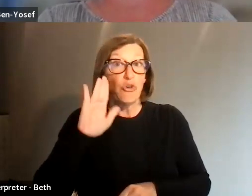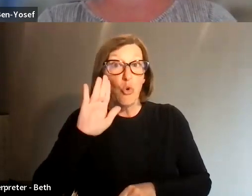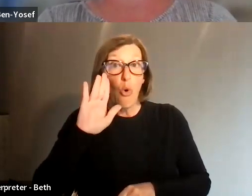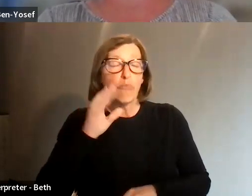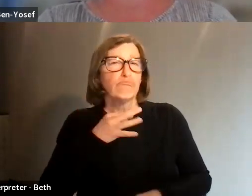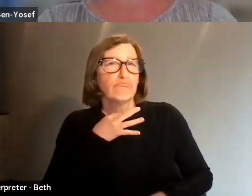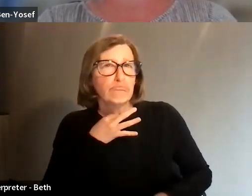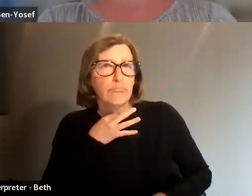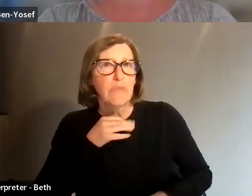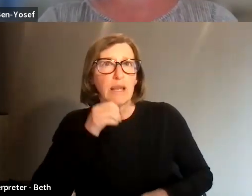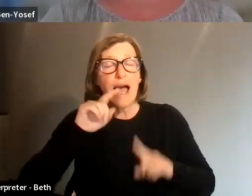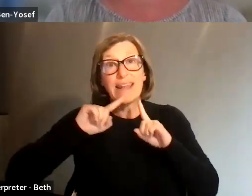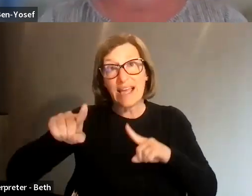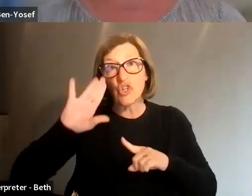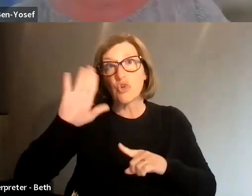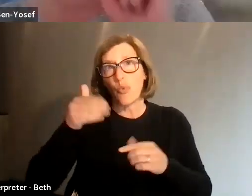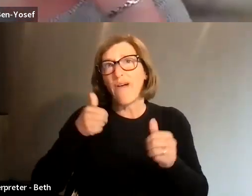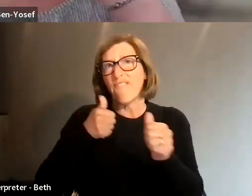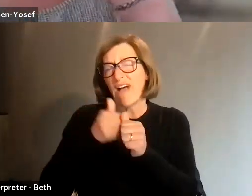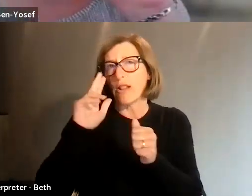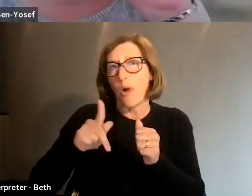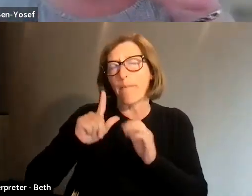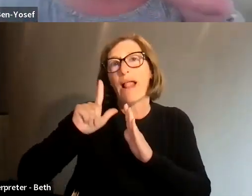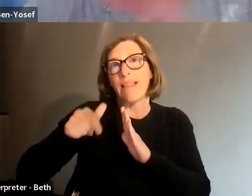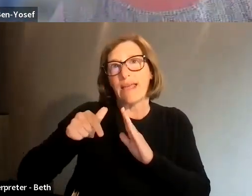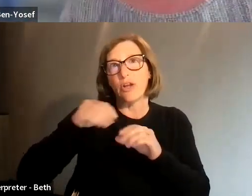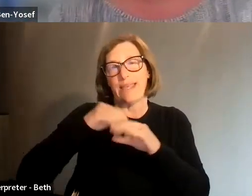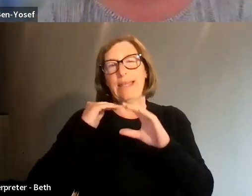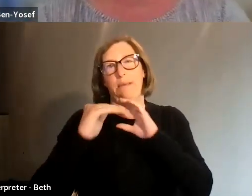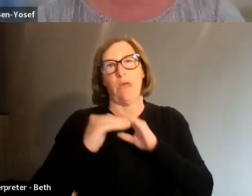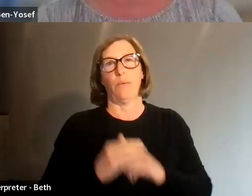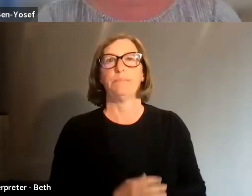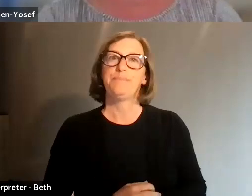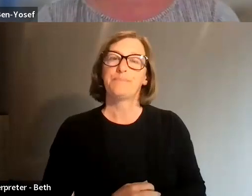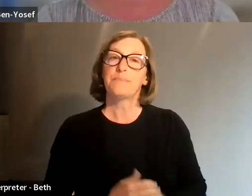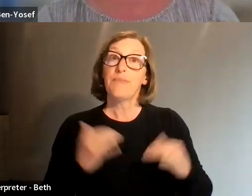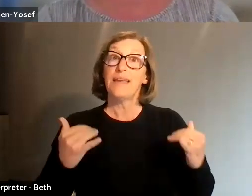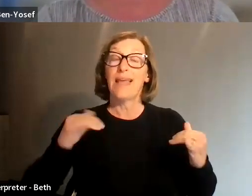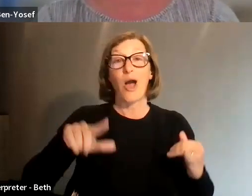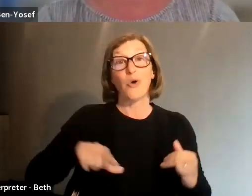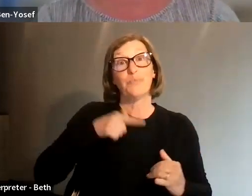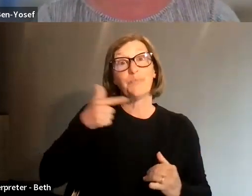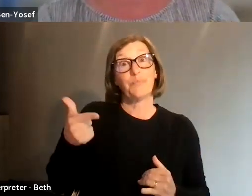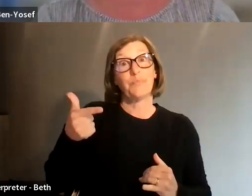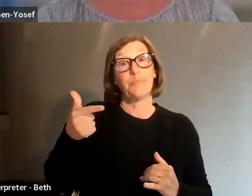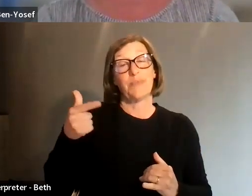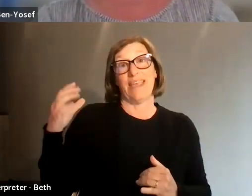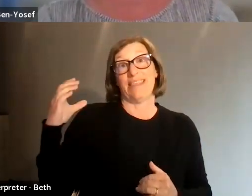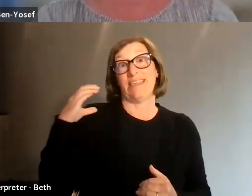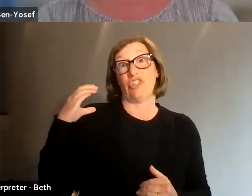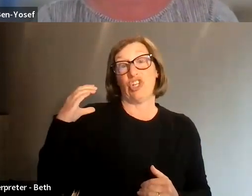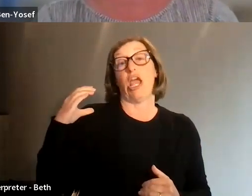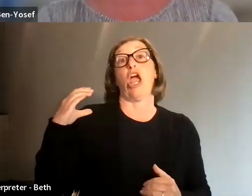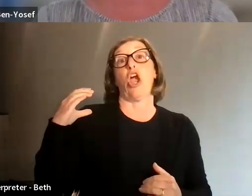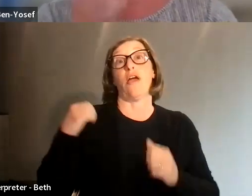live, we will follow up in the days ahead via email. I would now like to turn the call over to the chairman of the Foundation